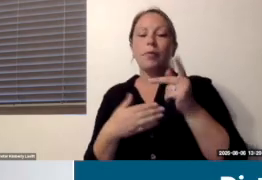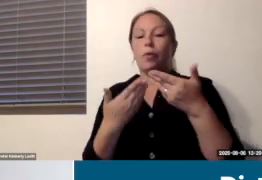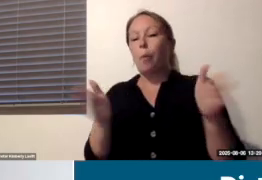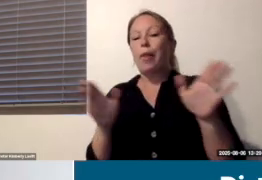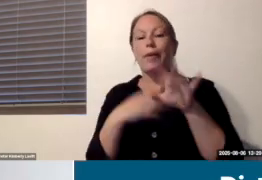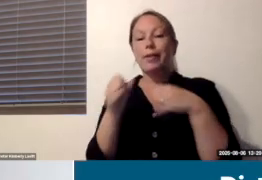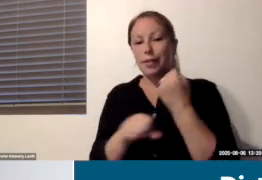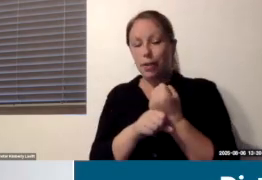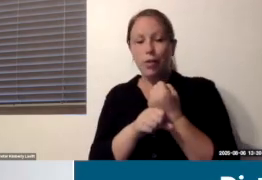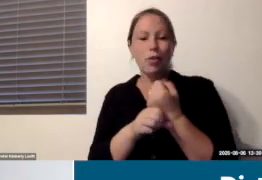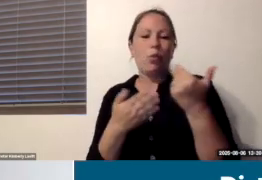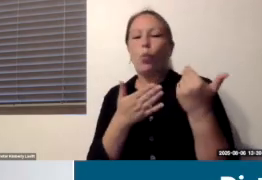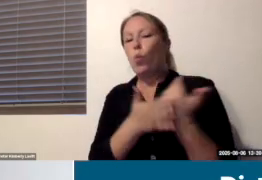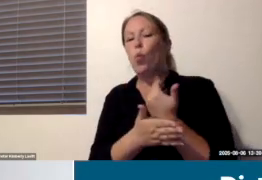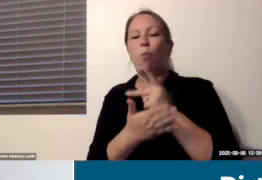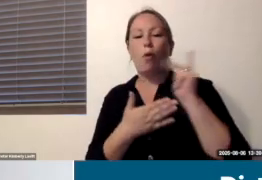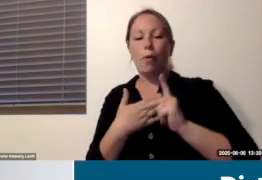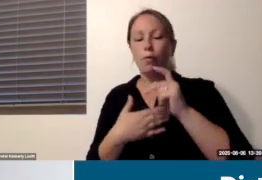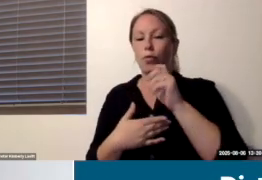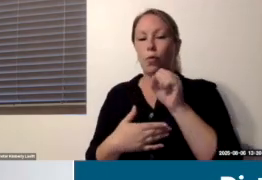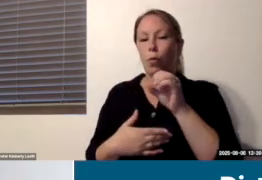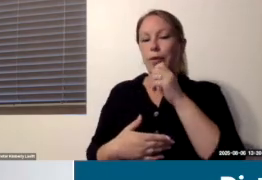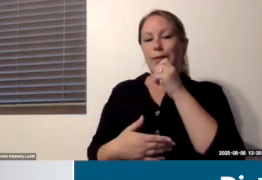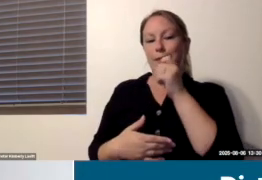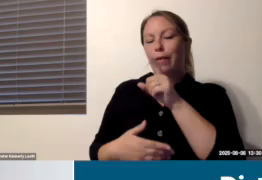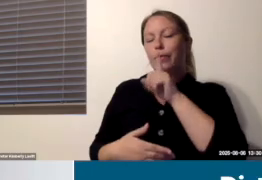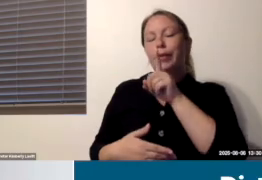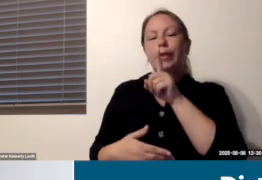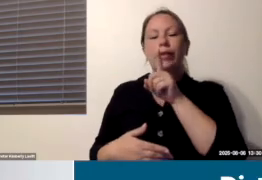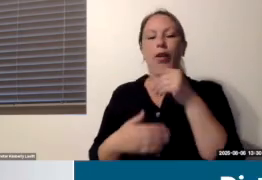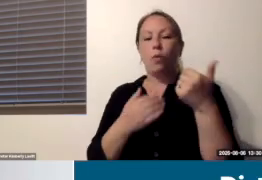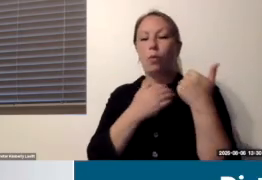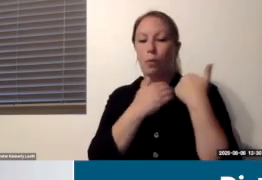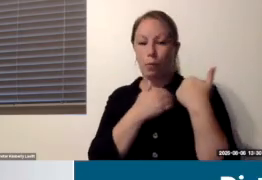a brand new program, so the burn rate is not yet a reliable measurement.